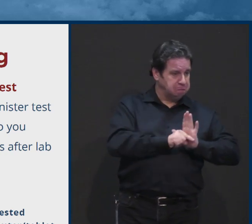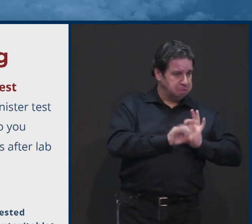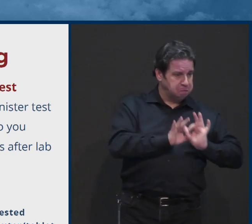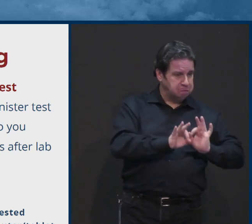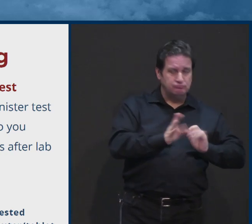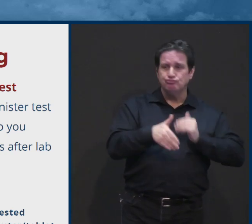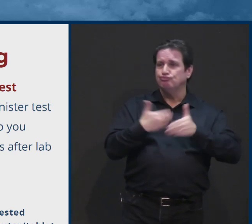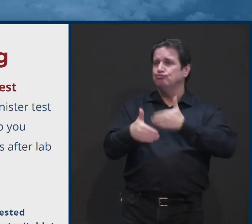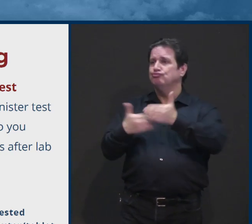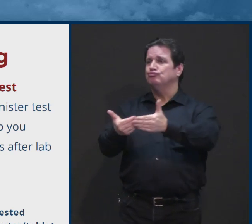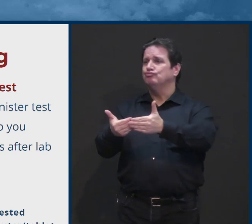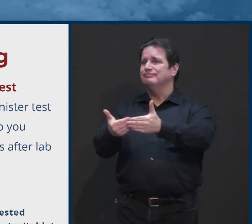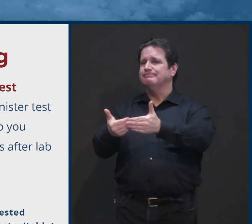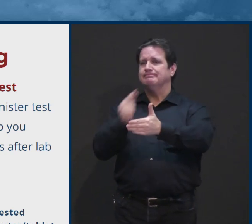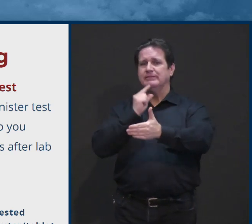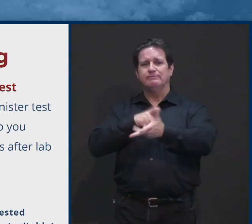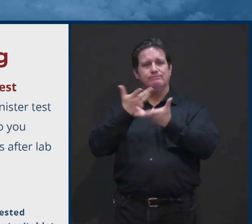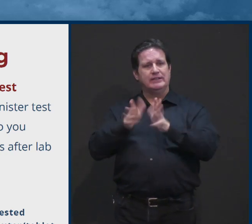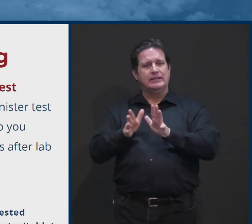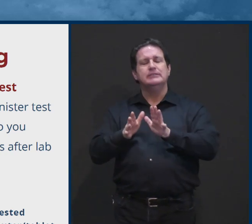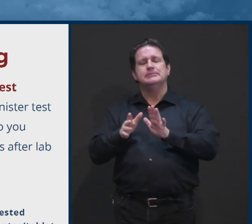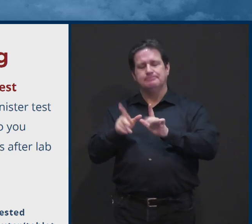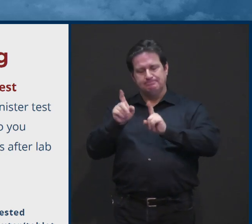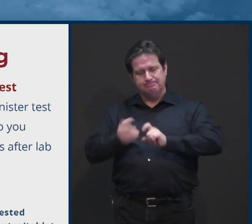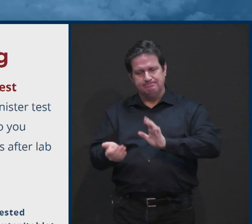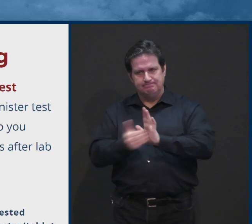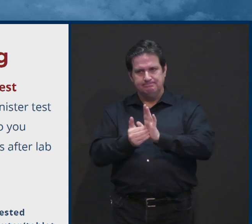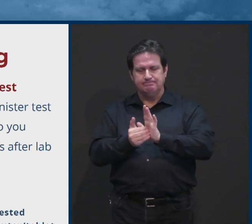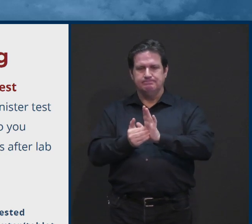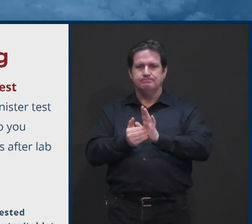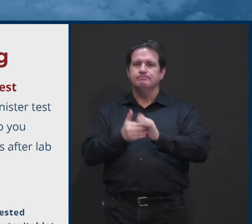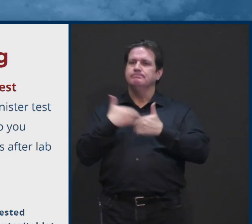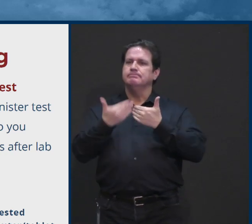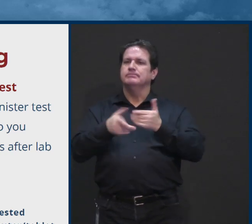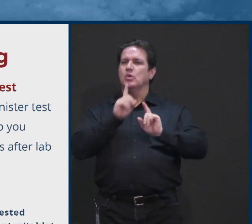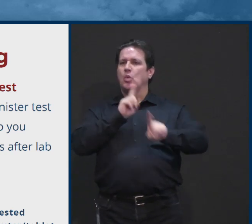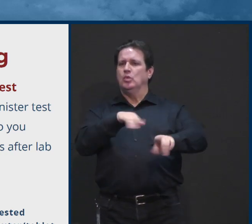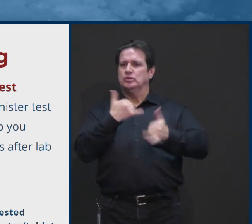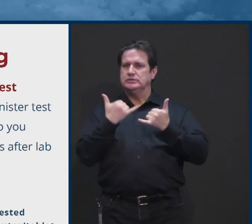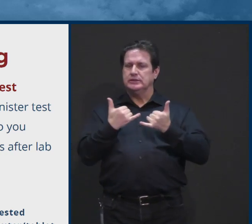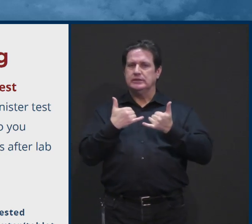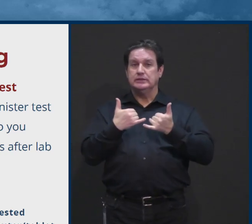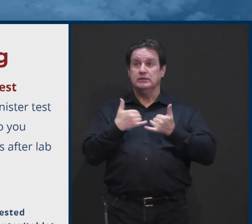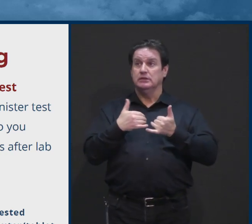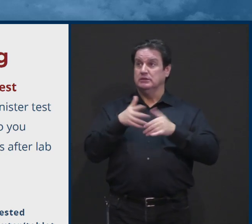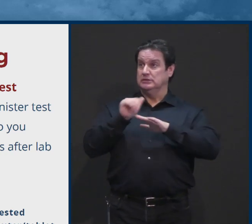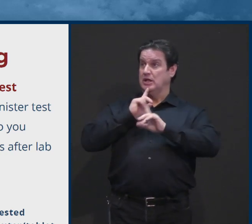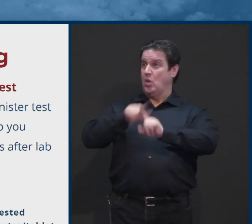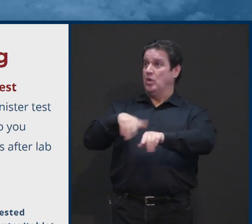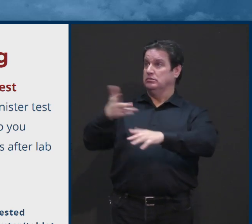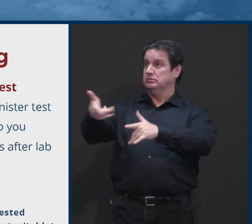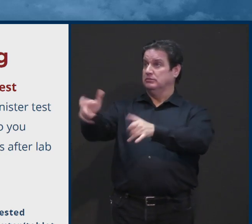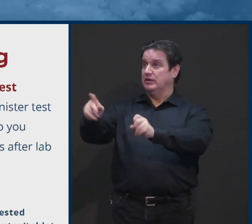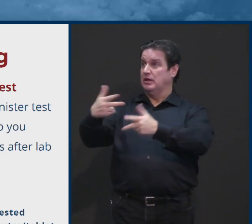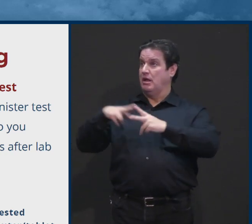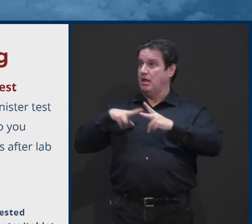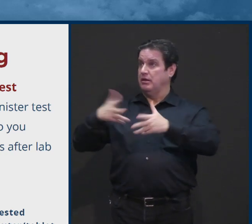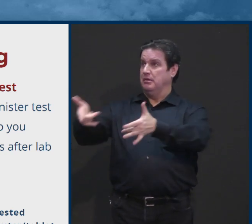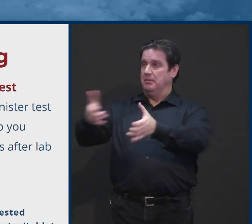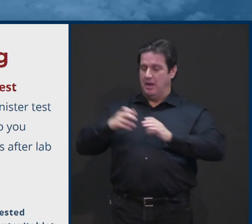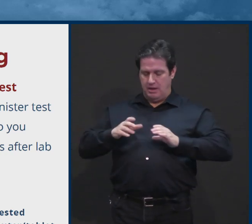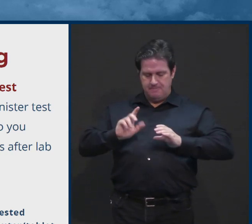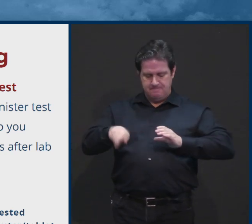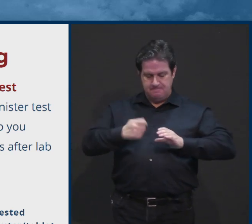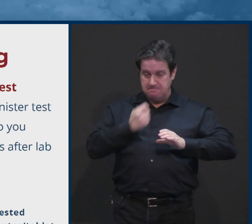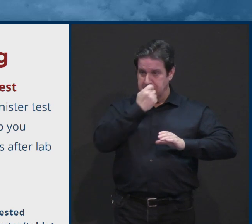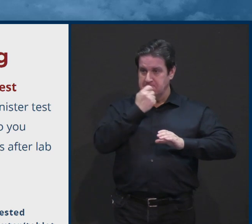you, the get out free card till you get the vaccine. So go on, order this today. You'll have it, maybe after the holiday, take it next week